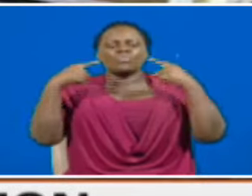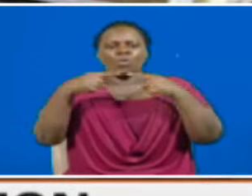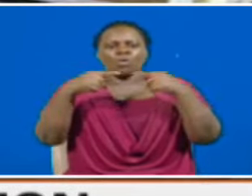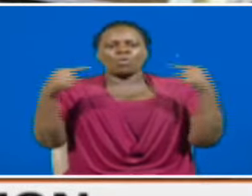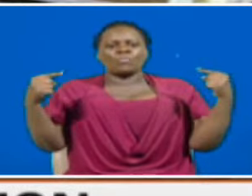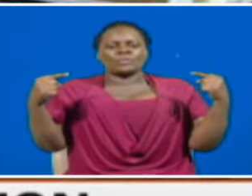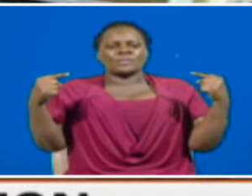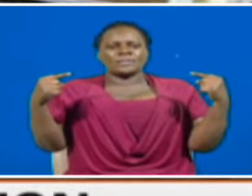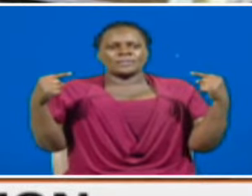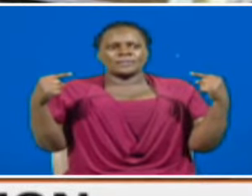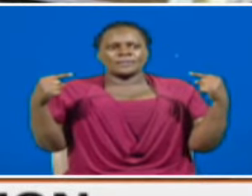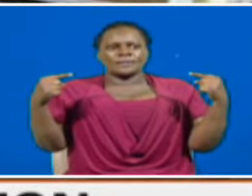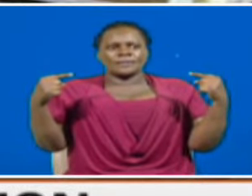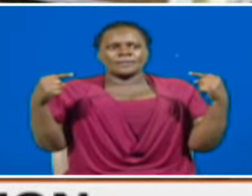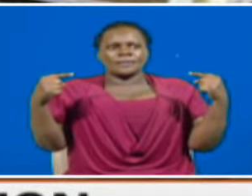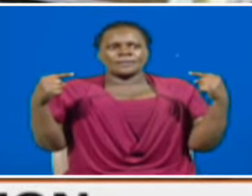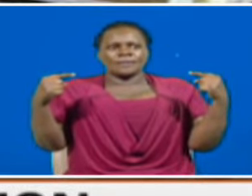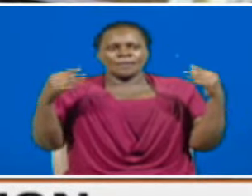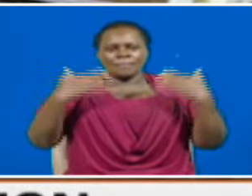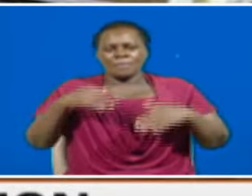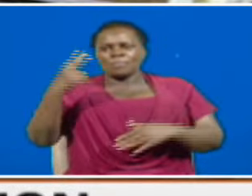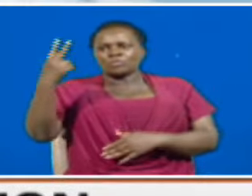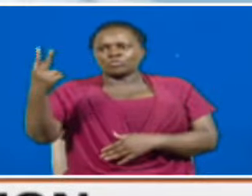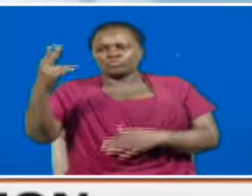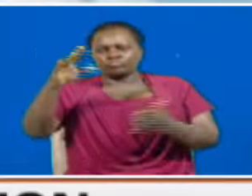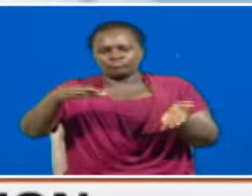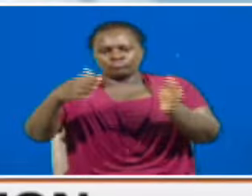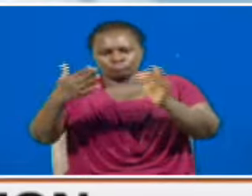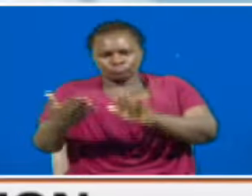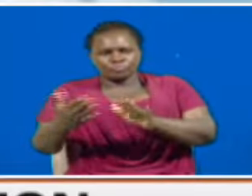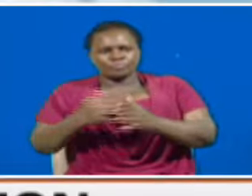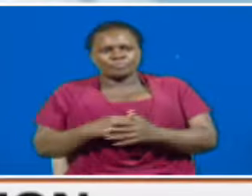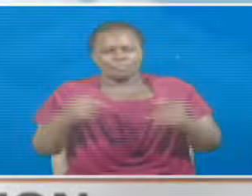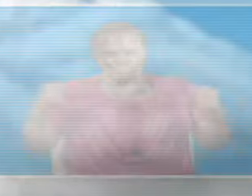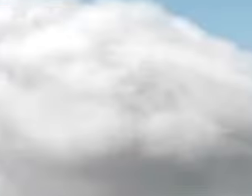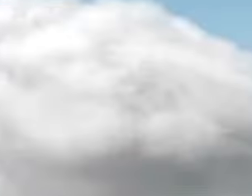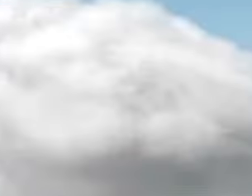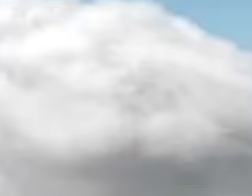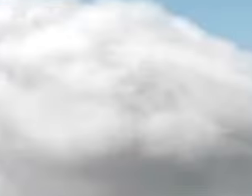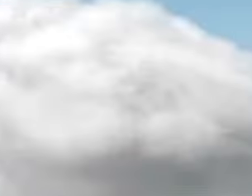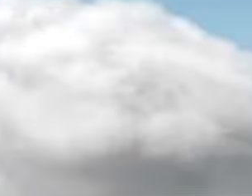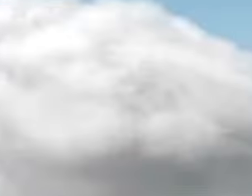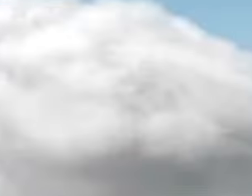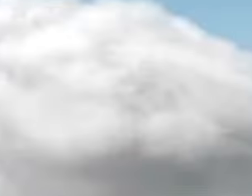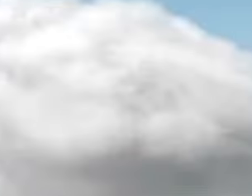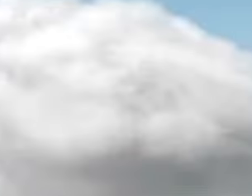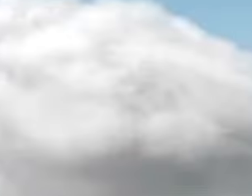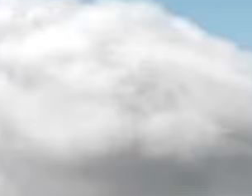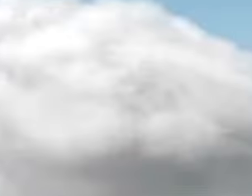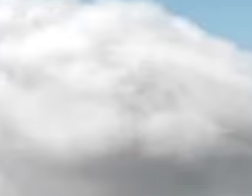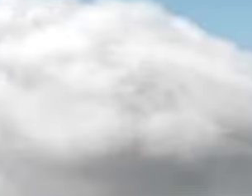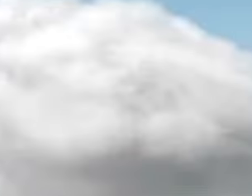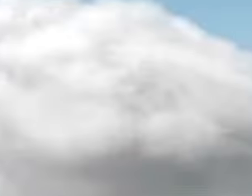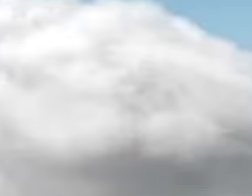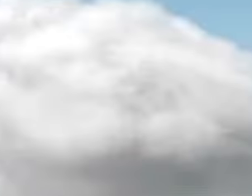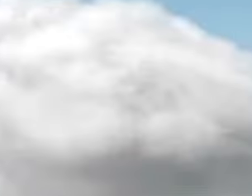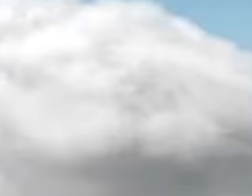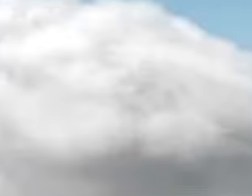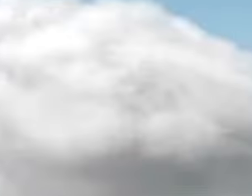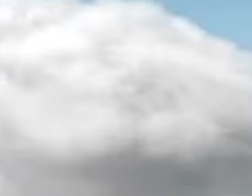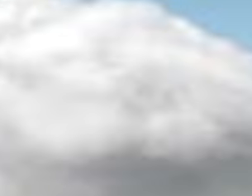direction to the flight path. Two people were dead. The plane had collided mid-air with passenger plane Dash 8 aircraft